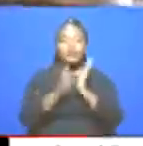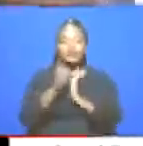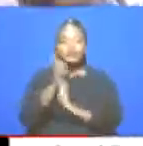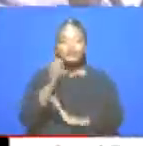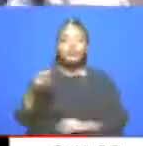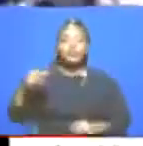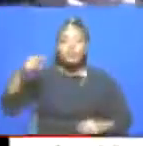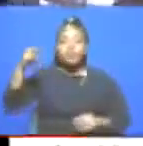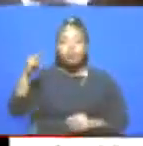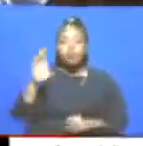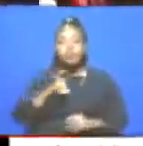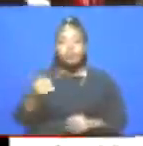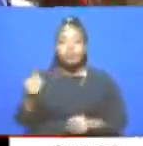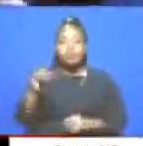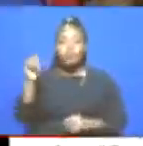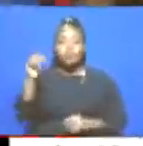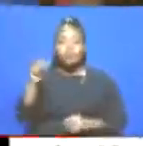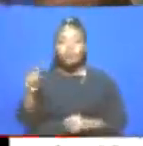region.